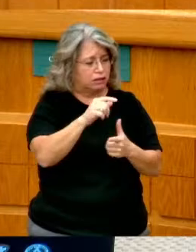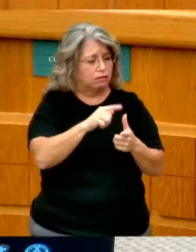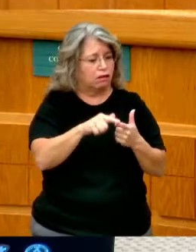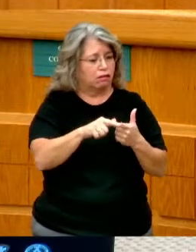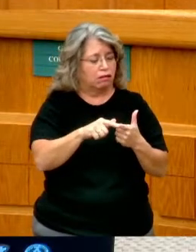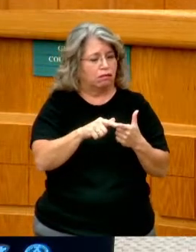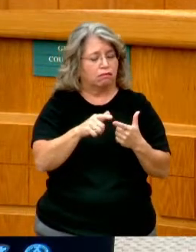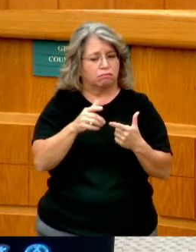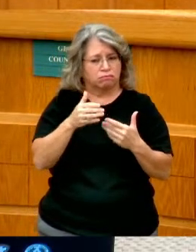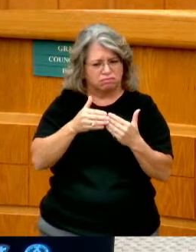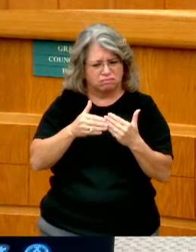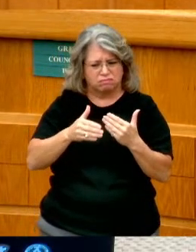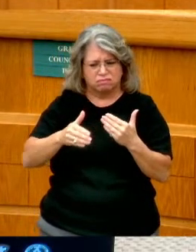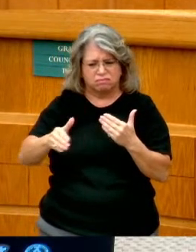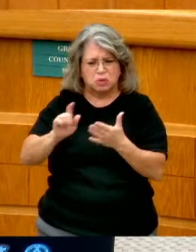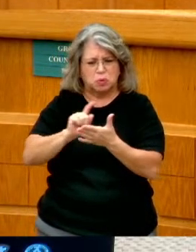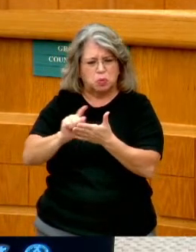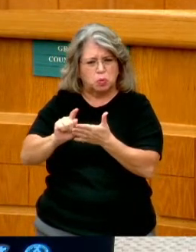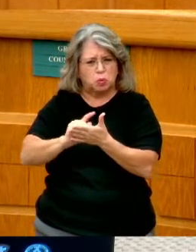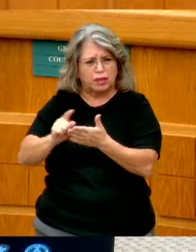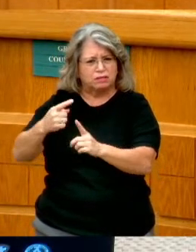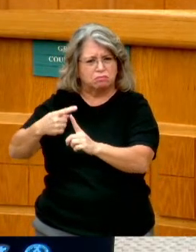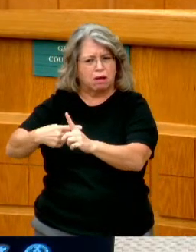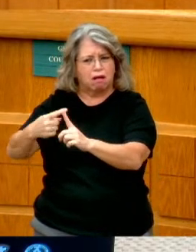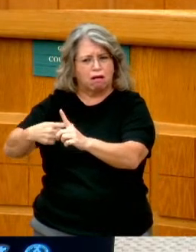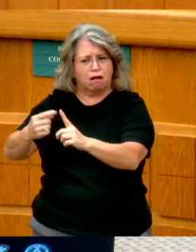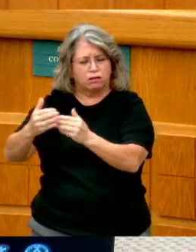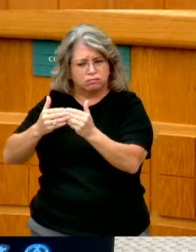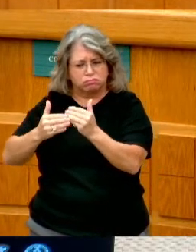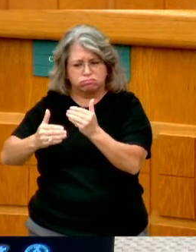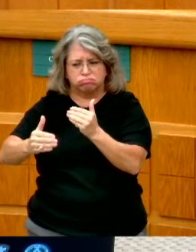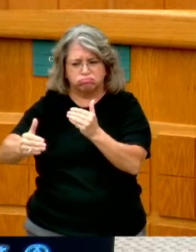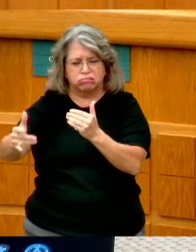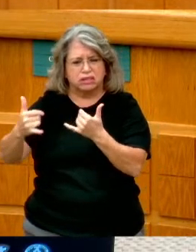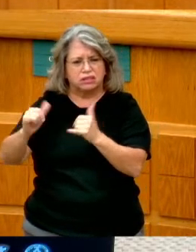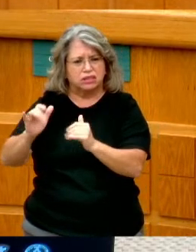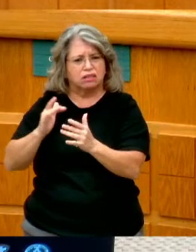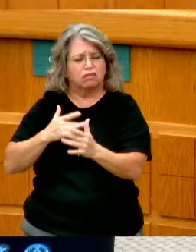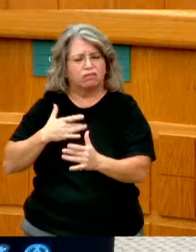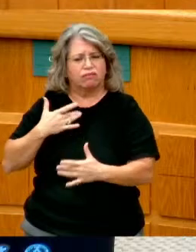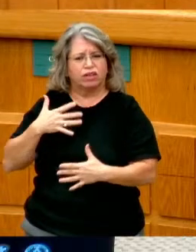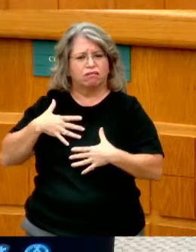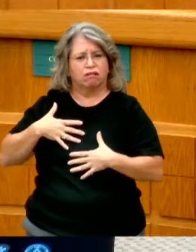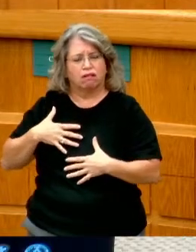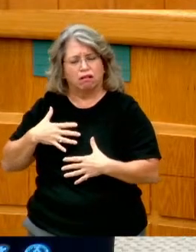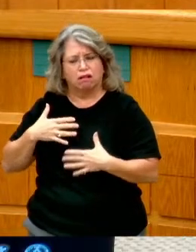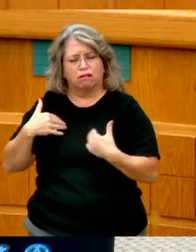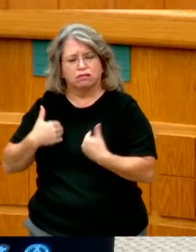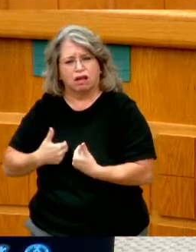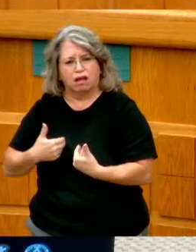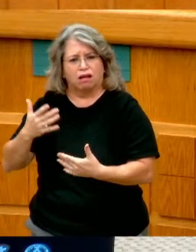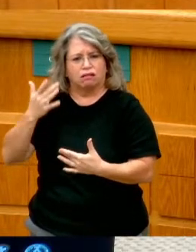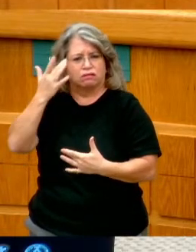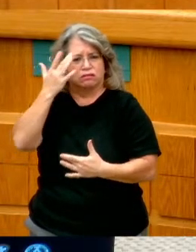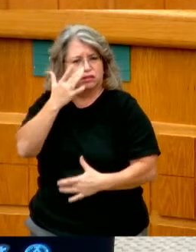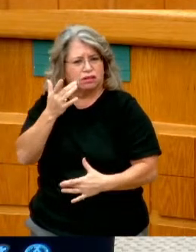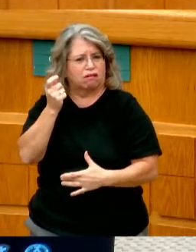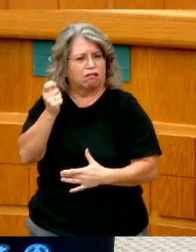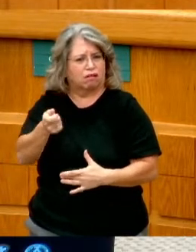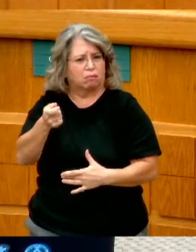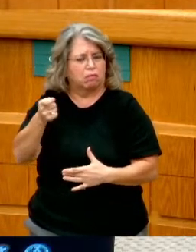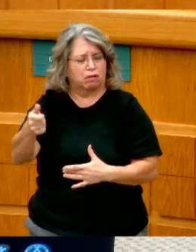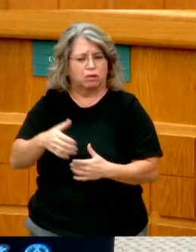and sick. But we do not have enough information on long-term data. But more and more we see people who get